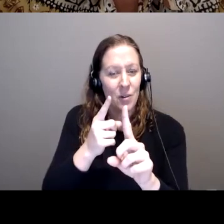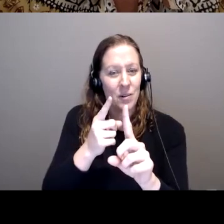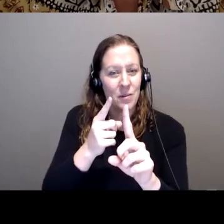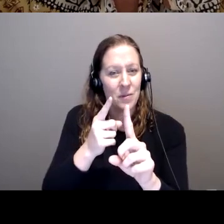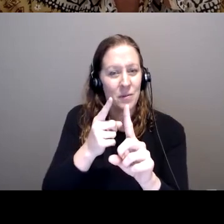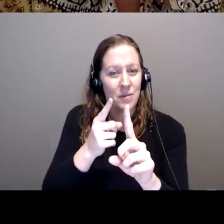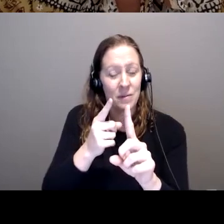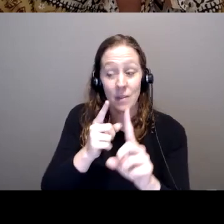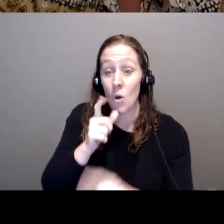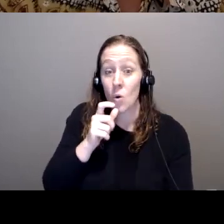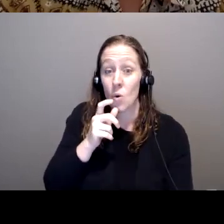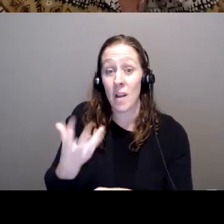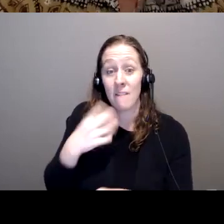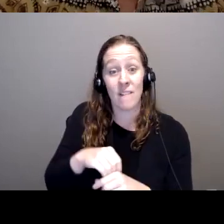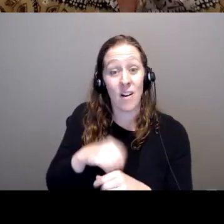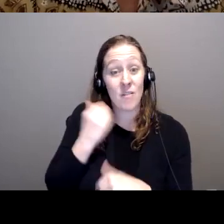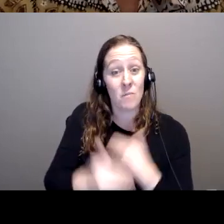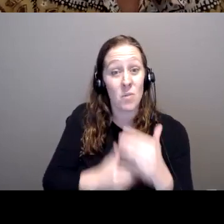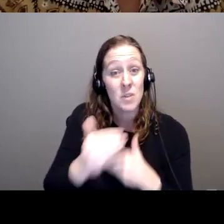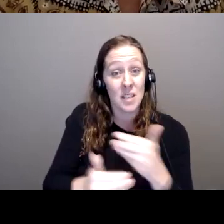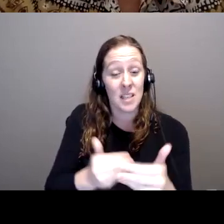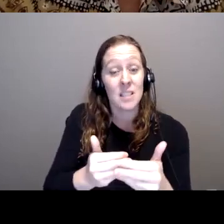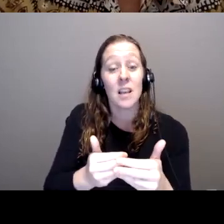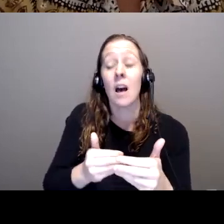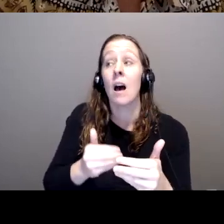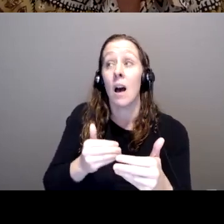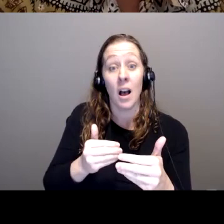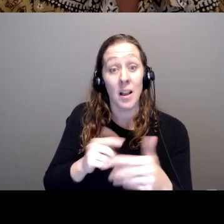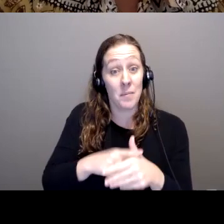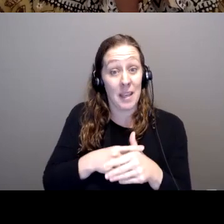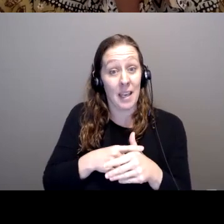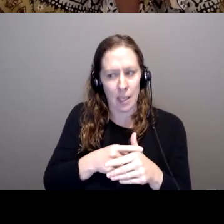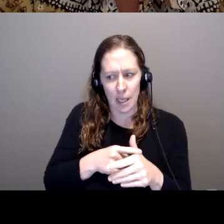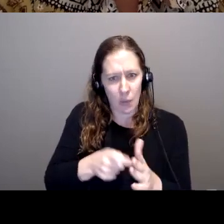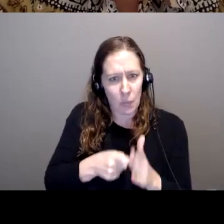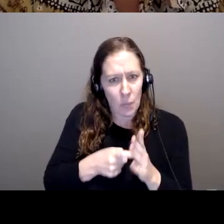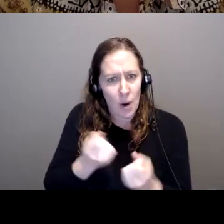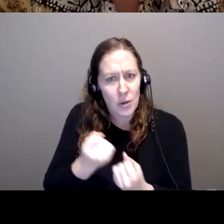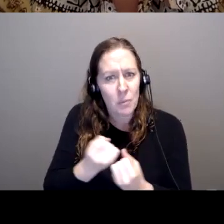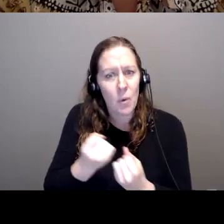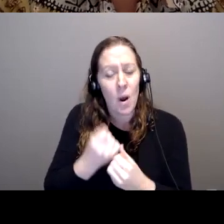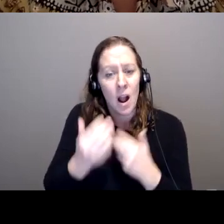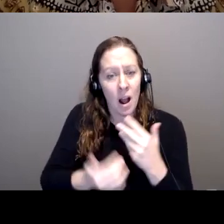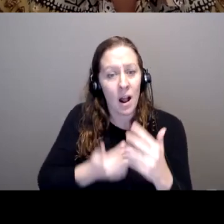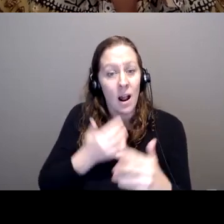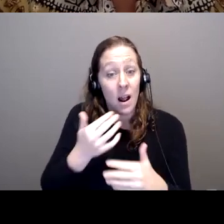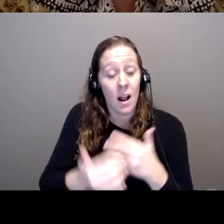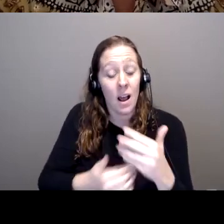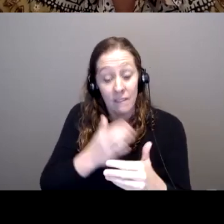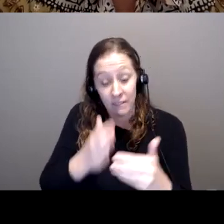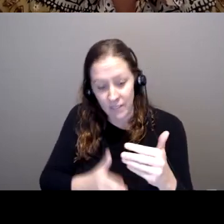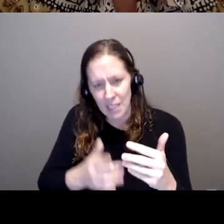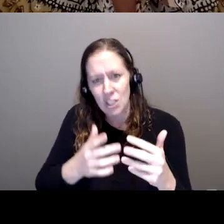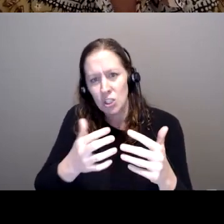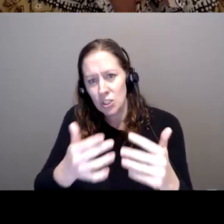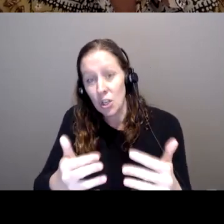our participants to come in needing the supports and going through the process, and then realizing